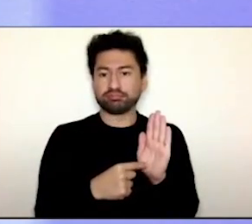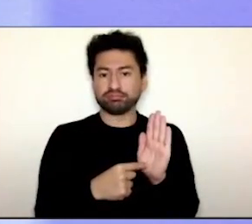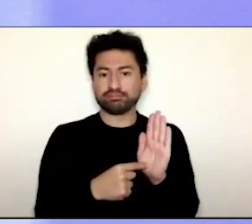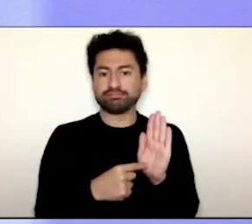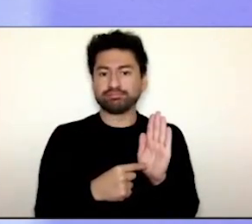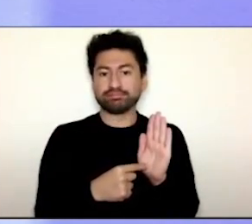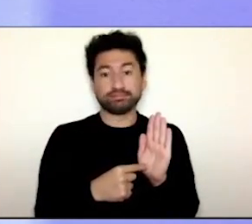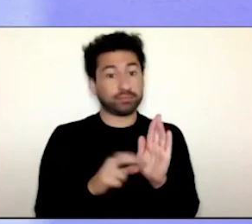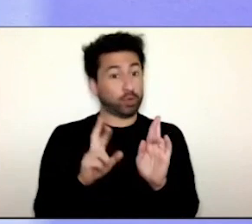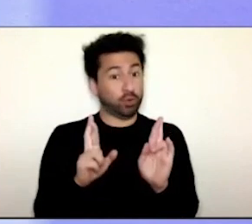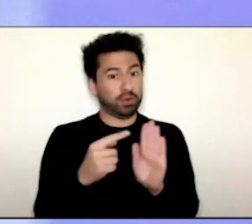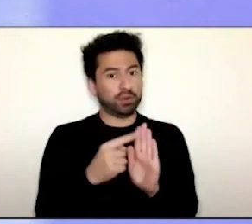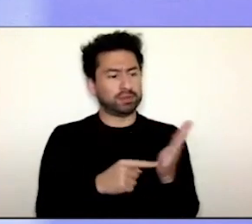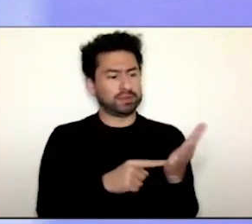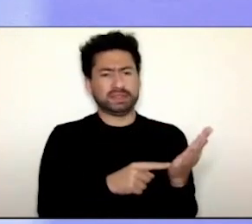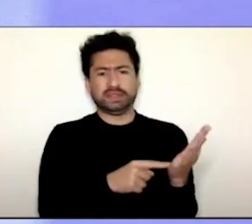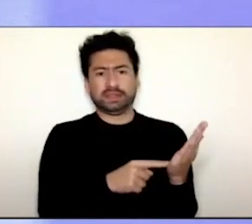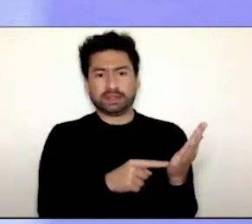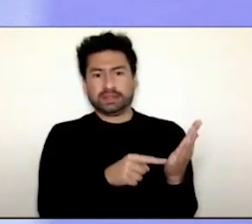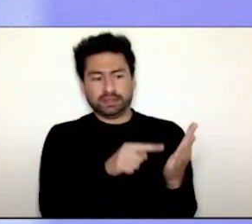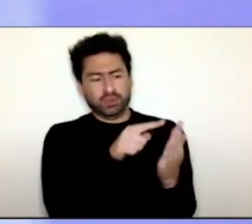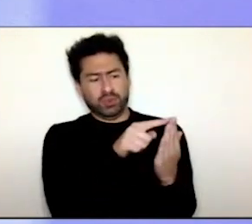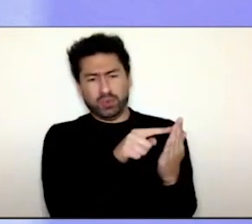then, yes, okay.